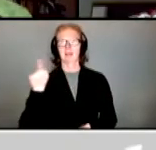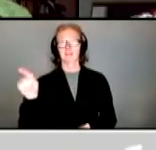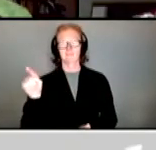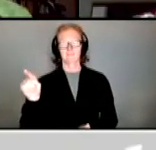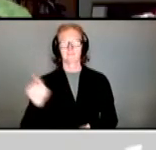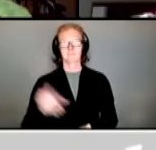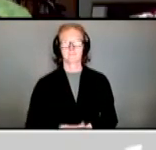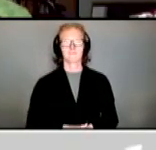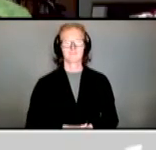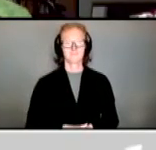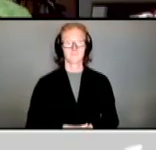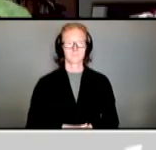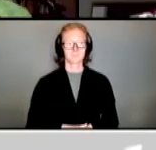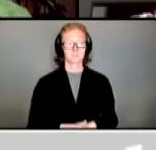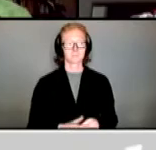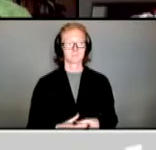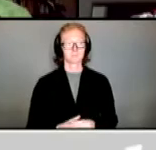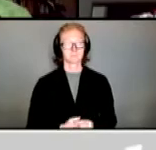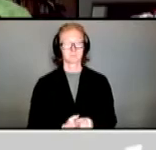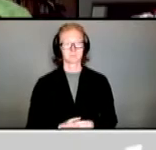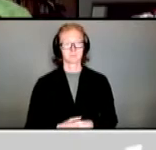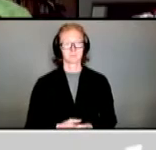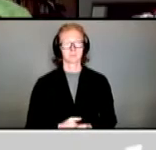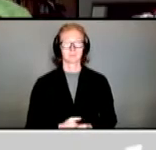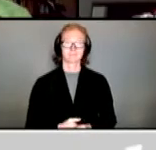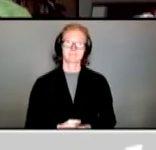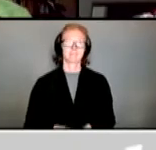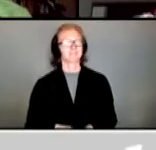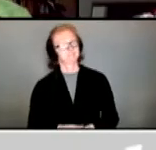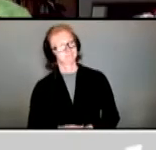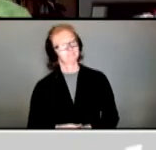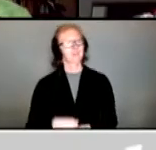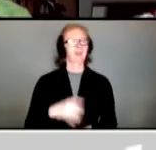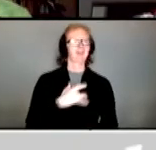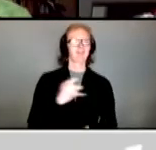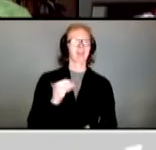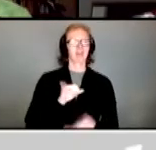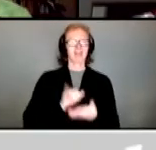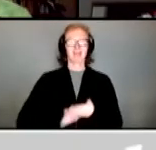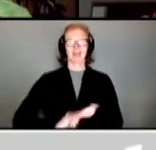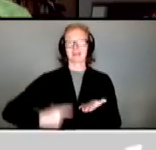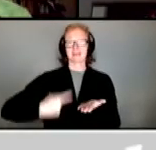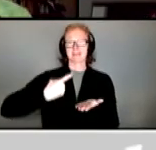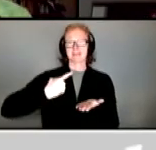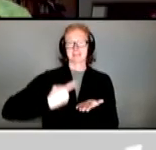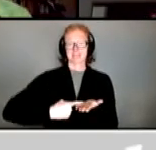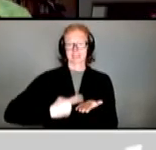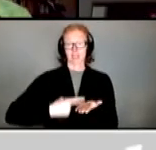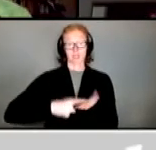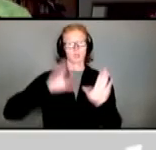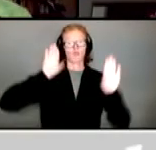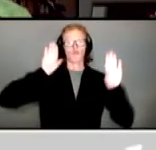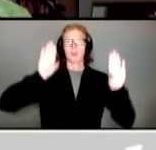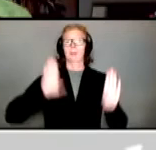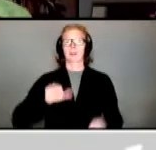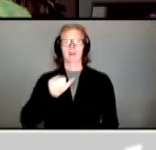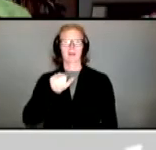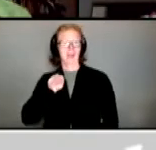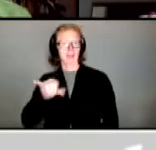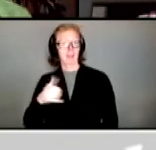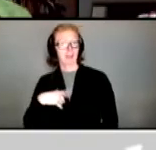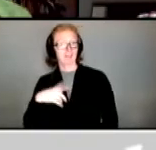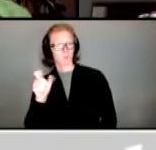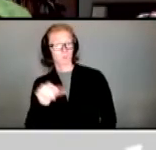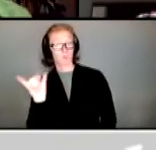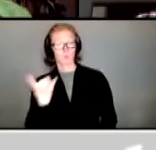I think at this point I think the discussion has been incredible. We still have, Amy has a question.